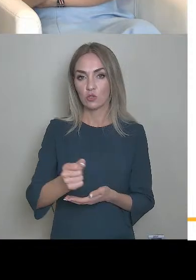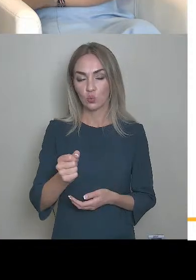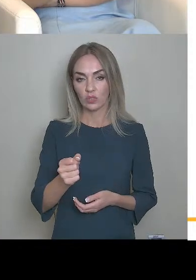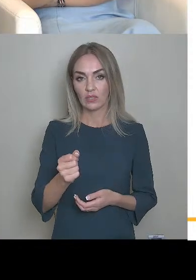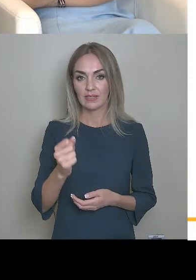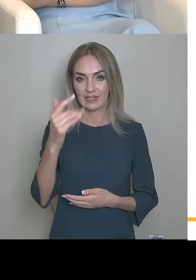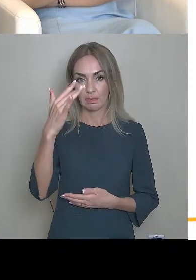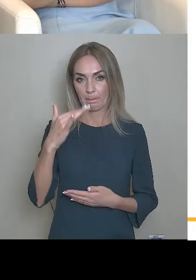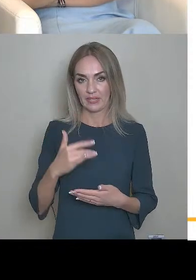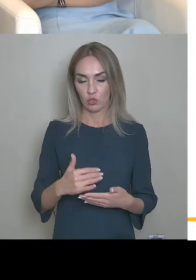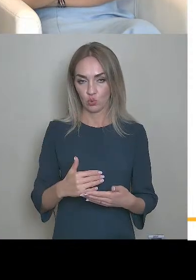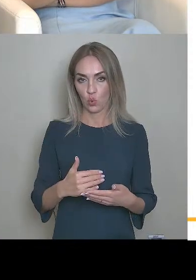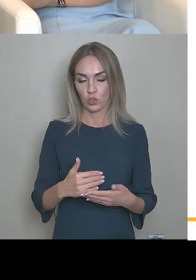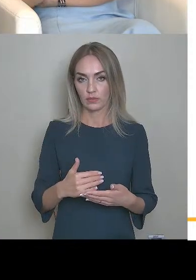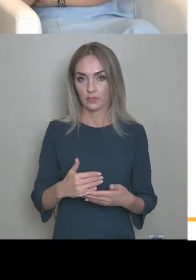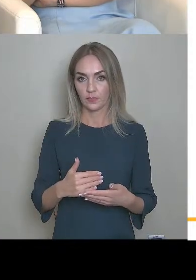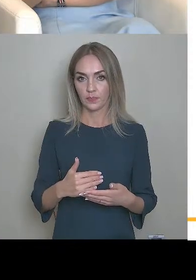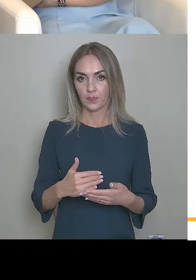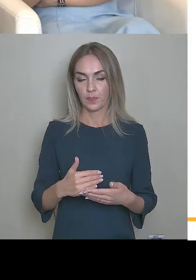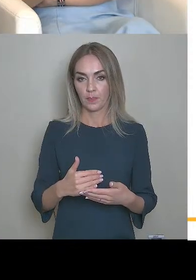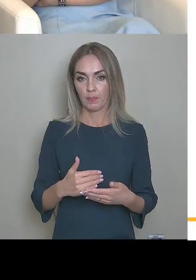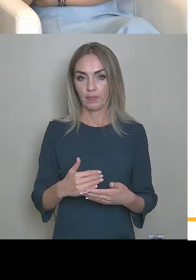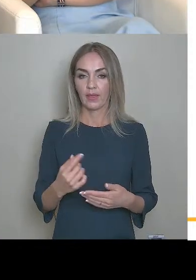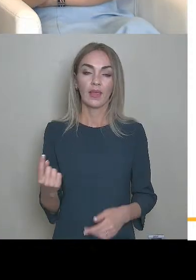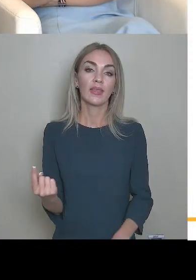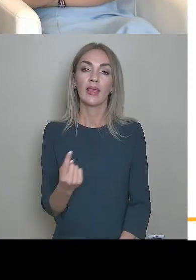nominate the list.